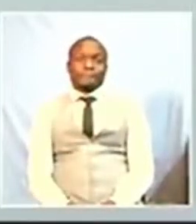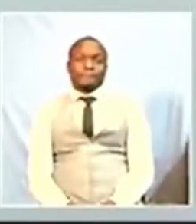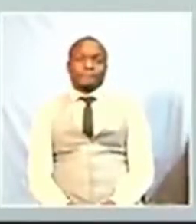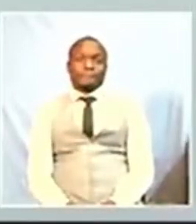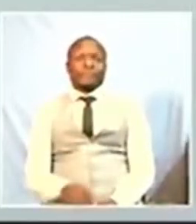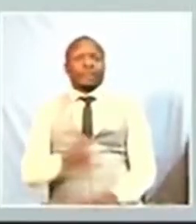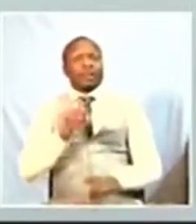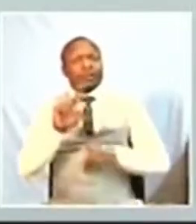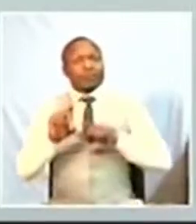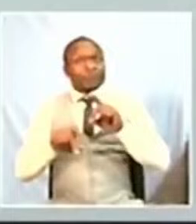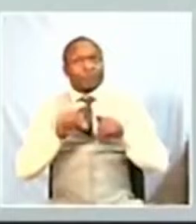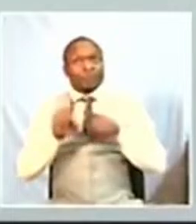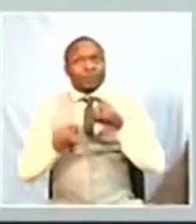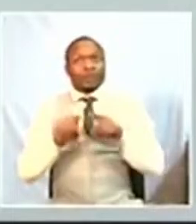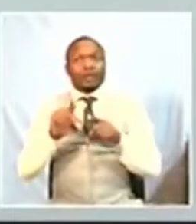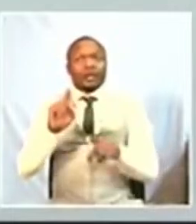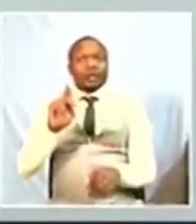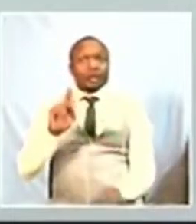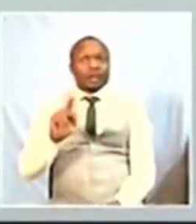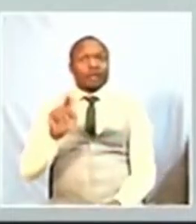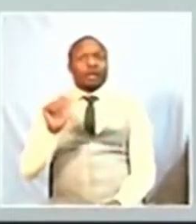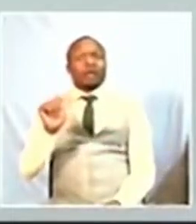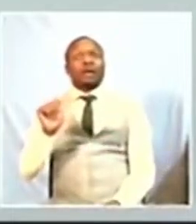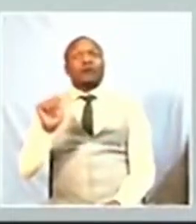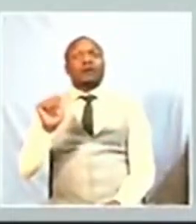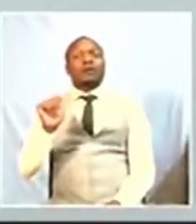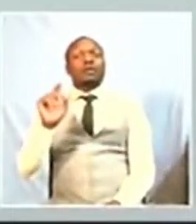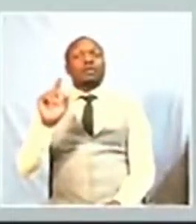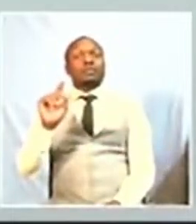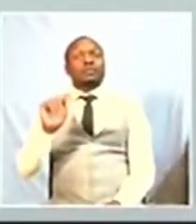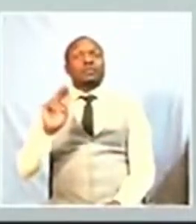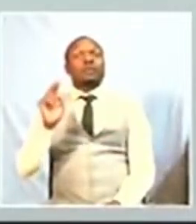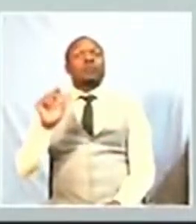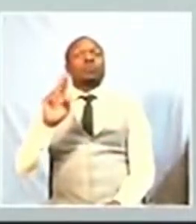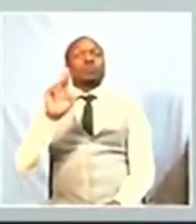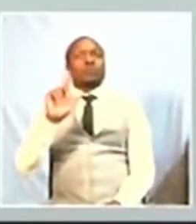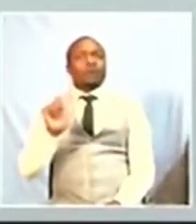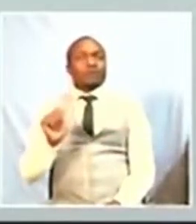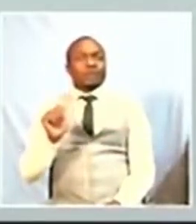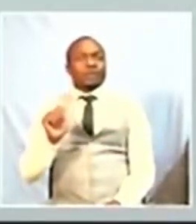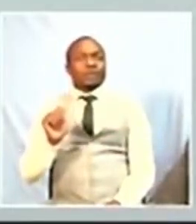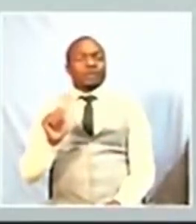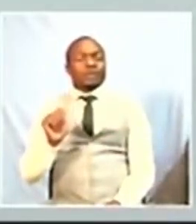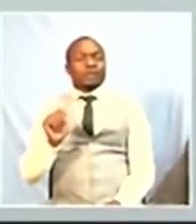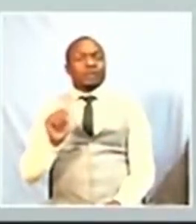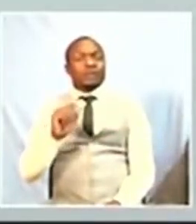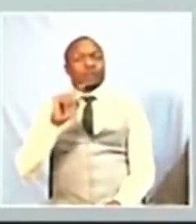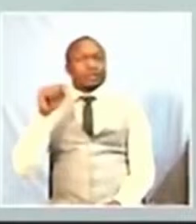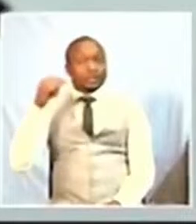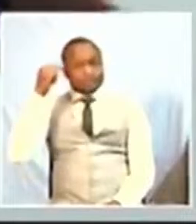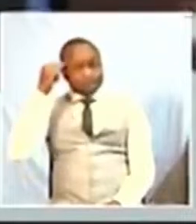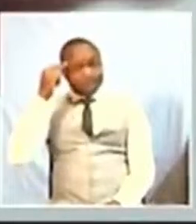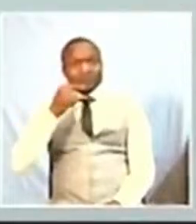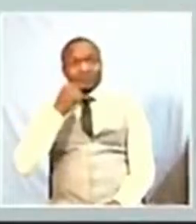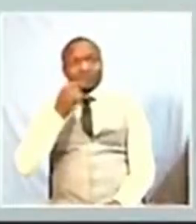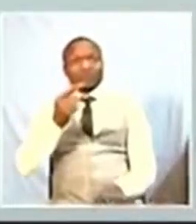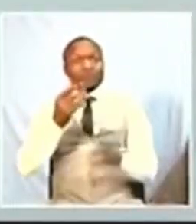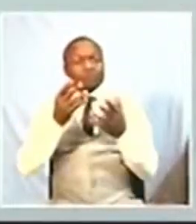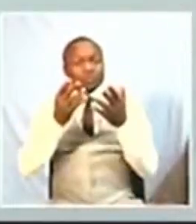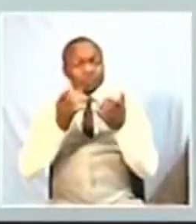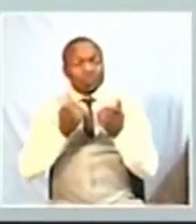The people of Kateula, in the remotest part of Zambia, their government says we want the money to reach